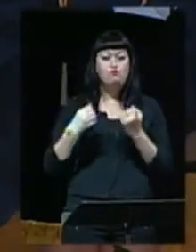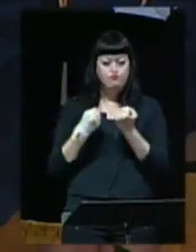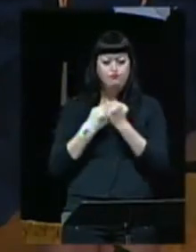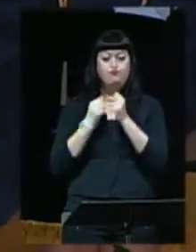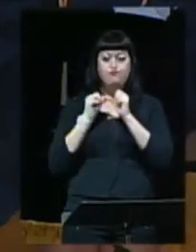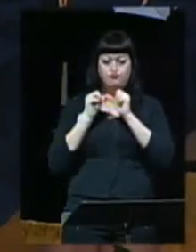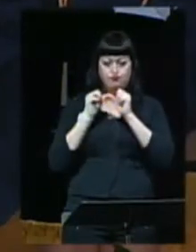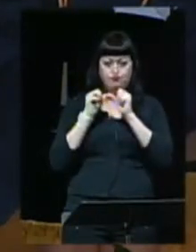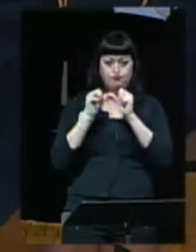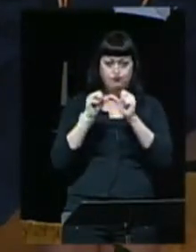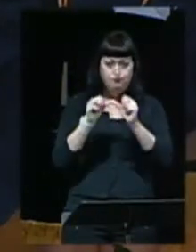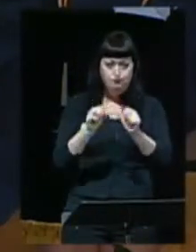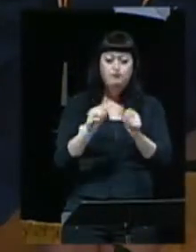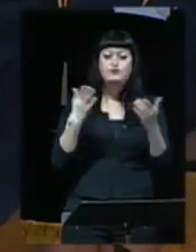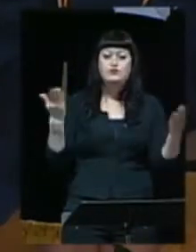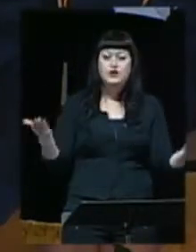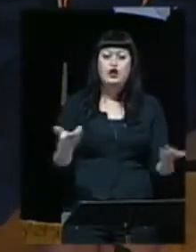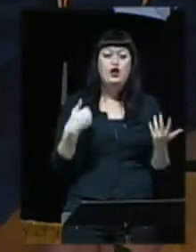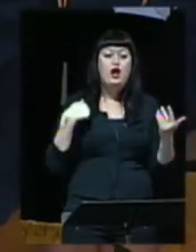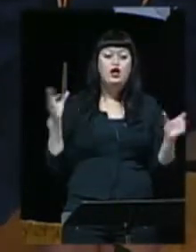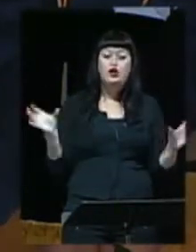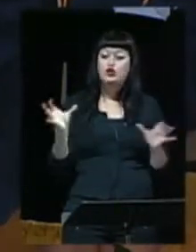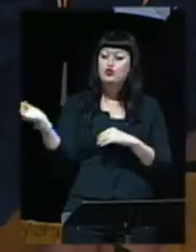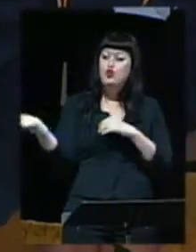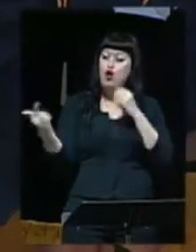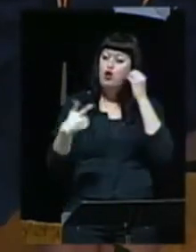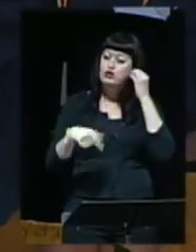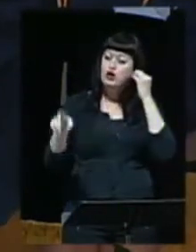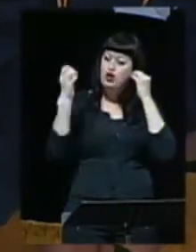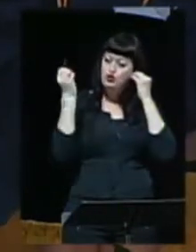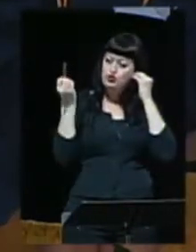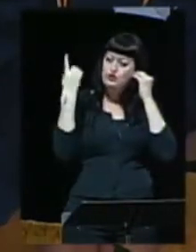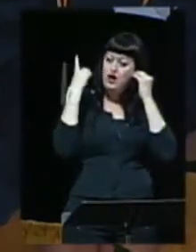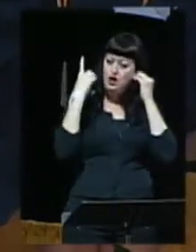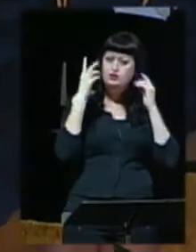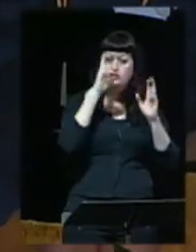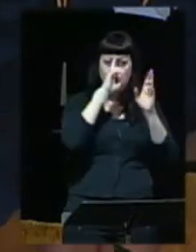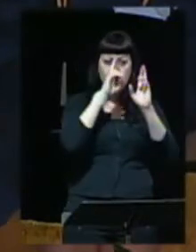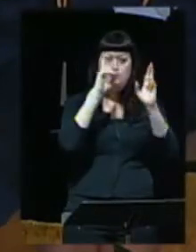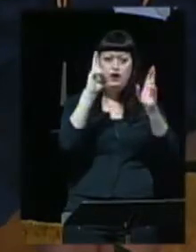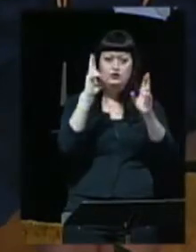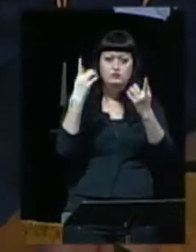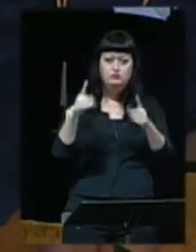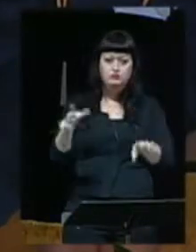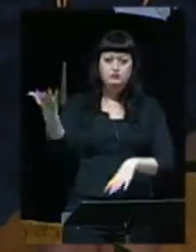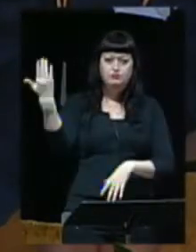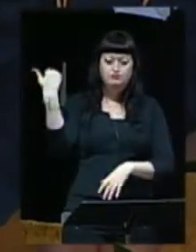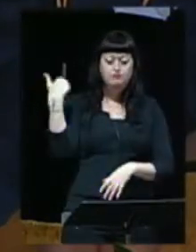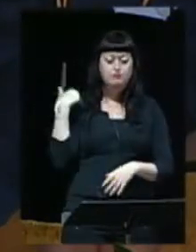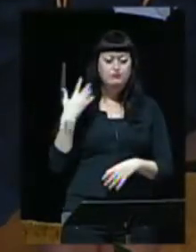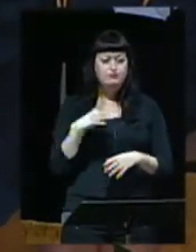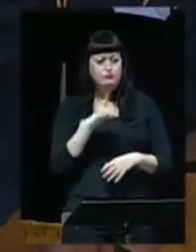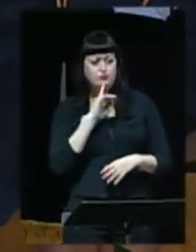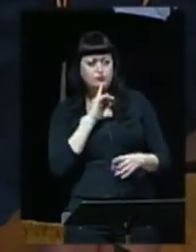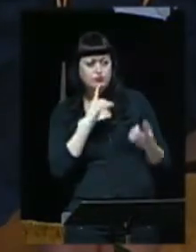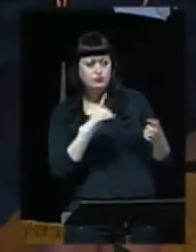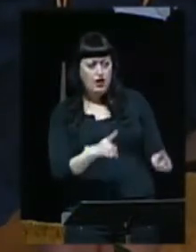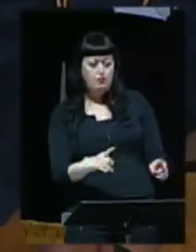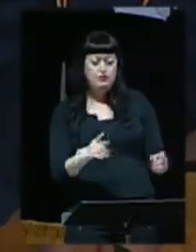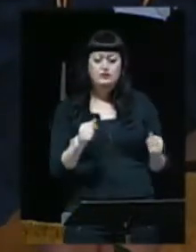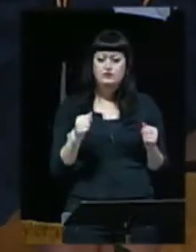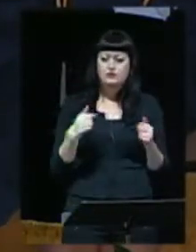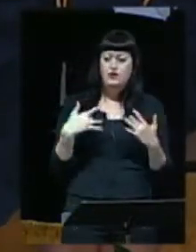to this moment. I encourage everyone to understand and respect their past. Sure, there are moments,